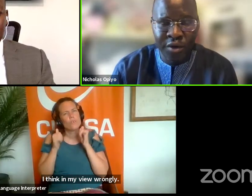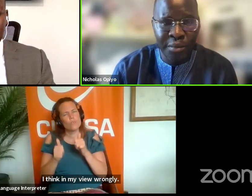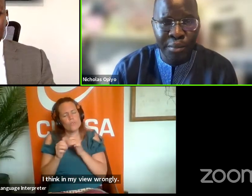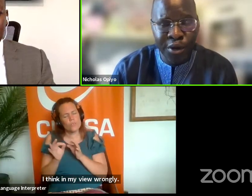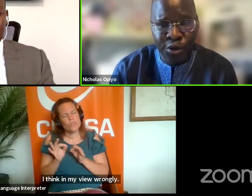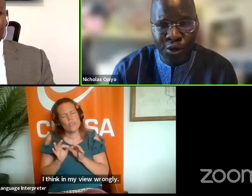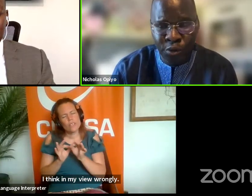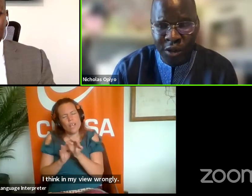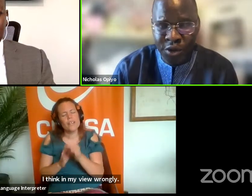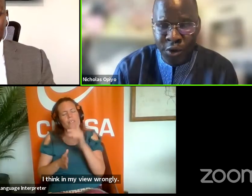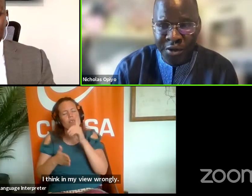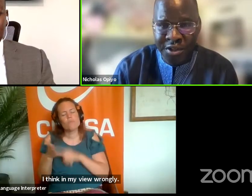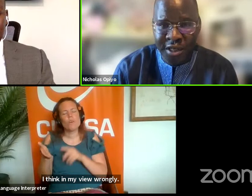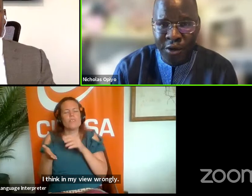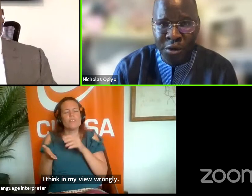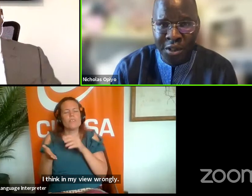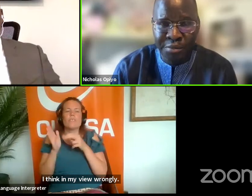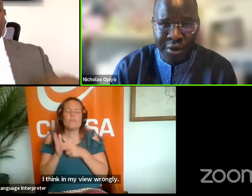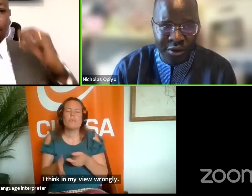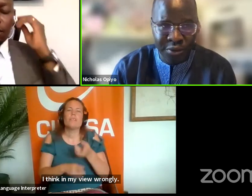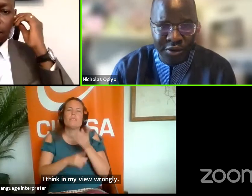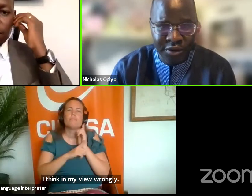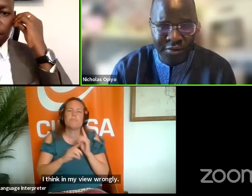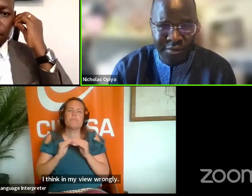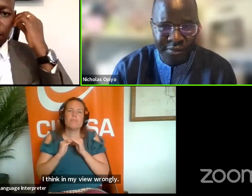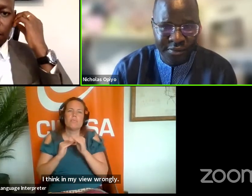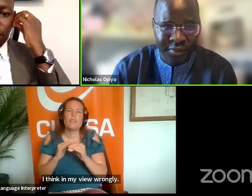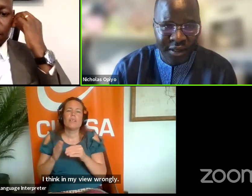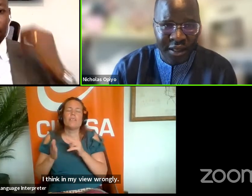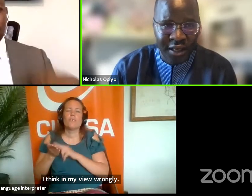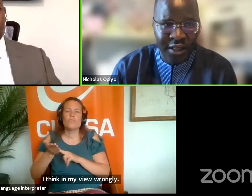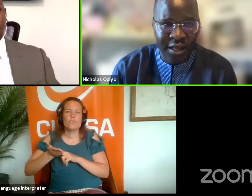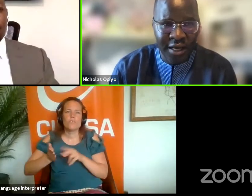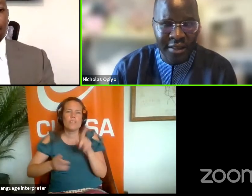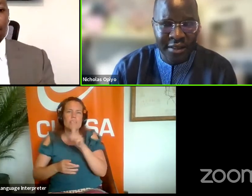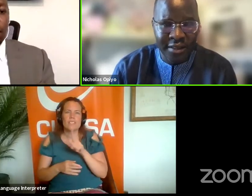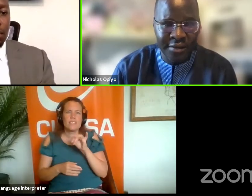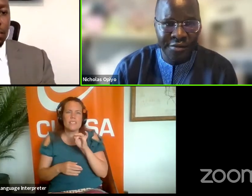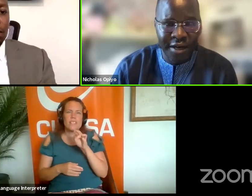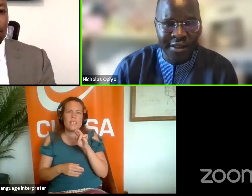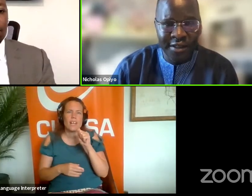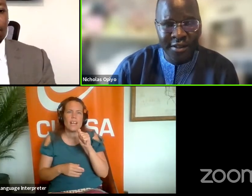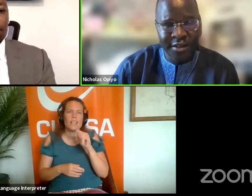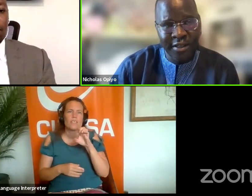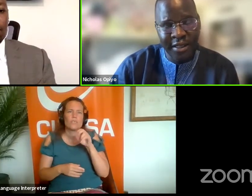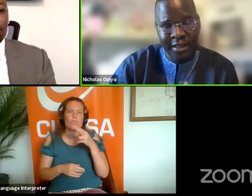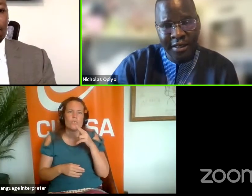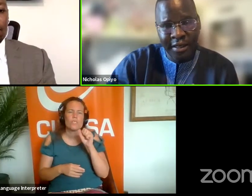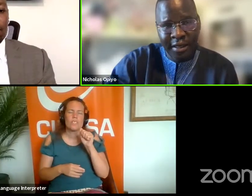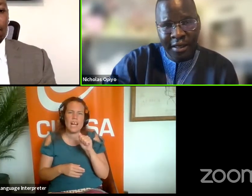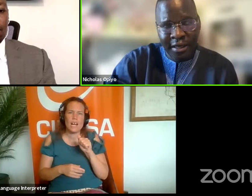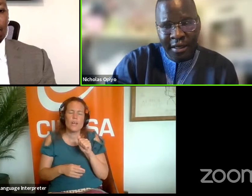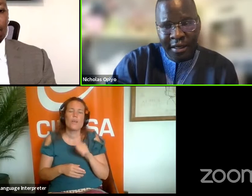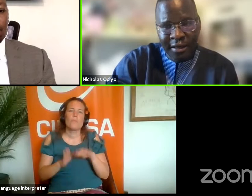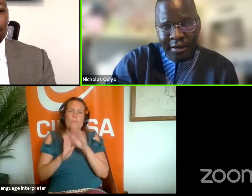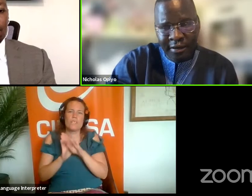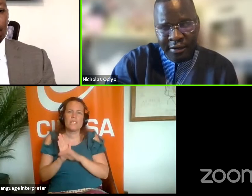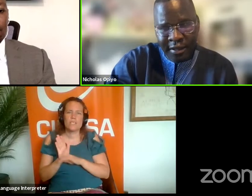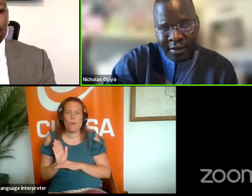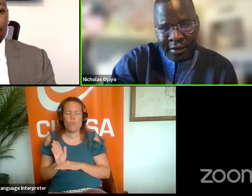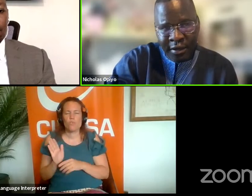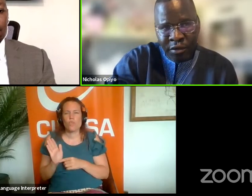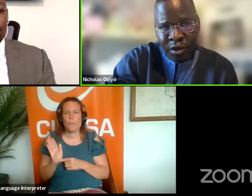I can only point you to what is called the Siracusa Principles that defines the